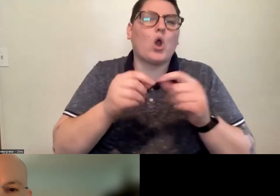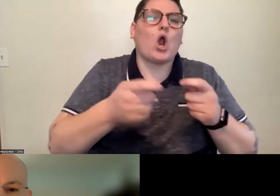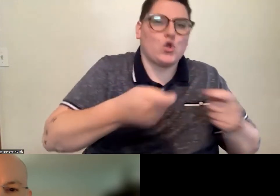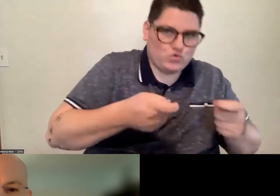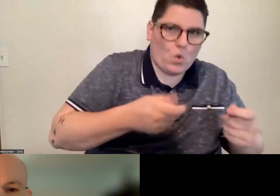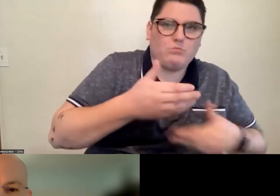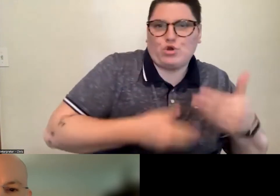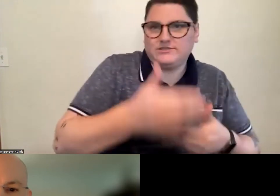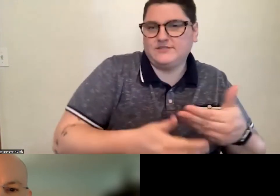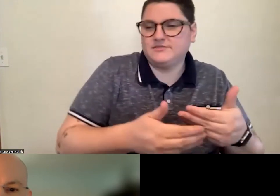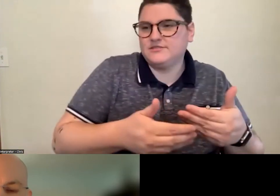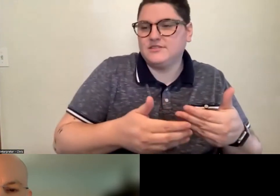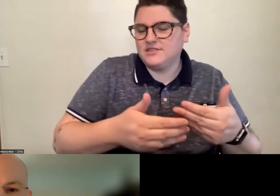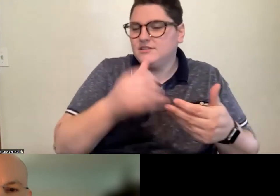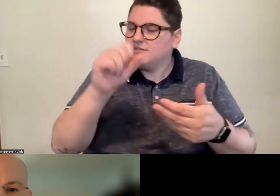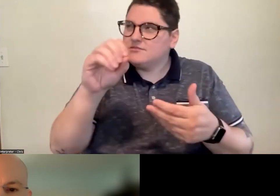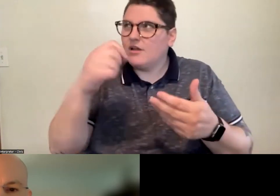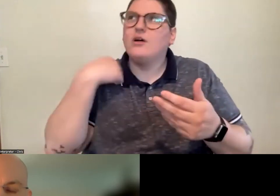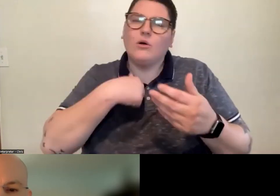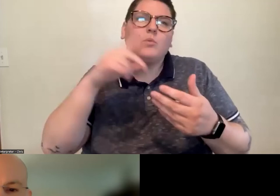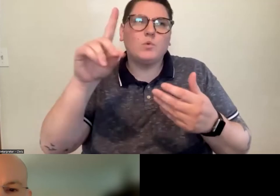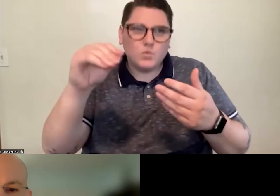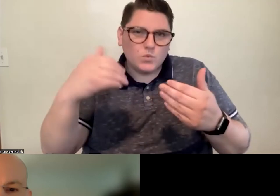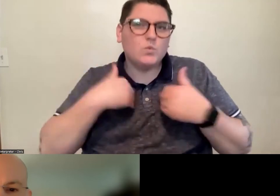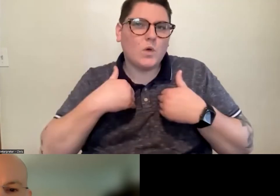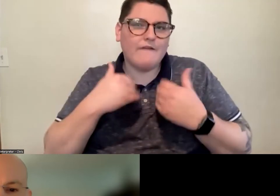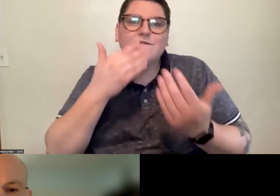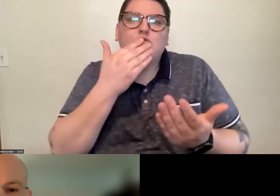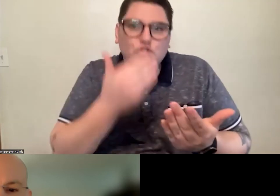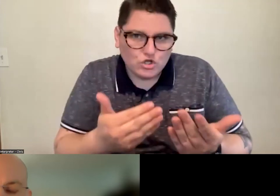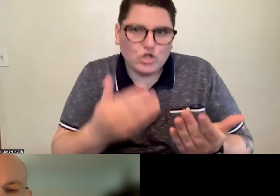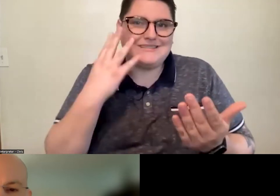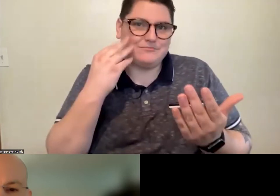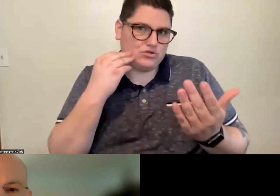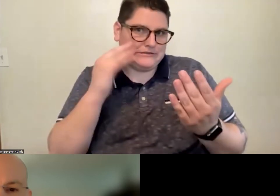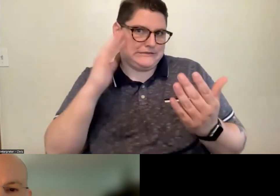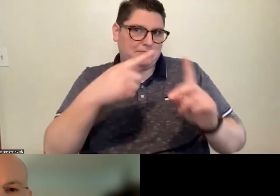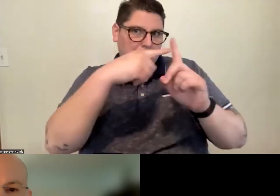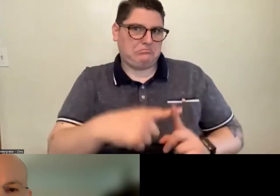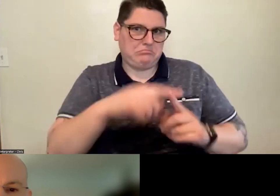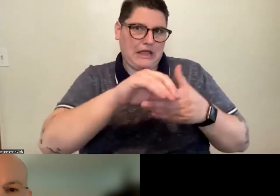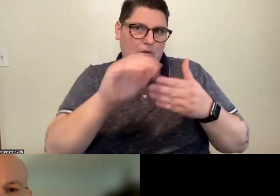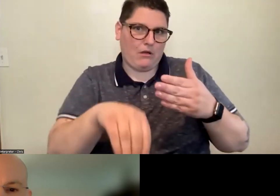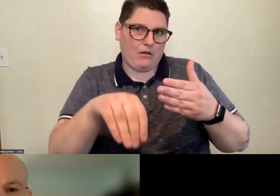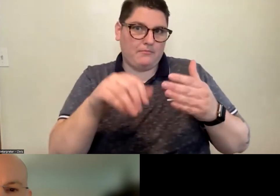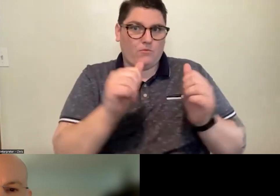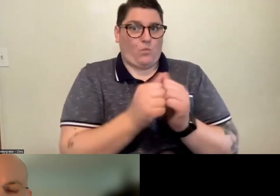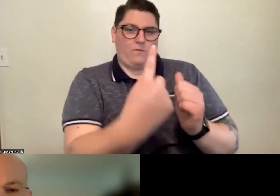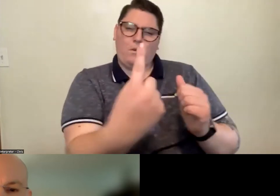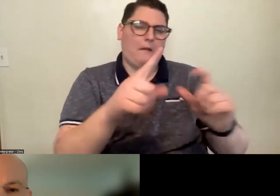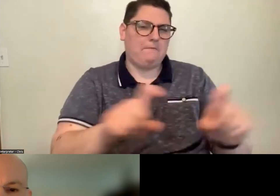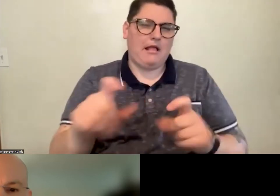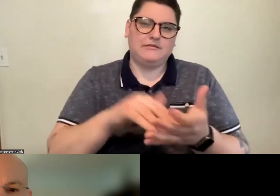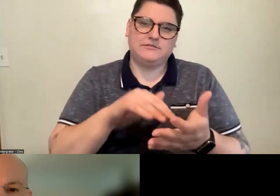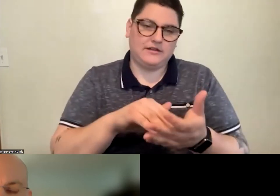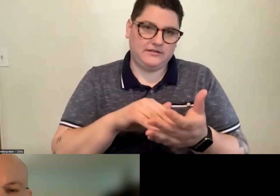process. And so we do have very good experience in terms of this one pilot study